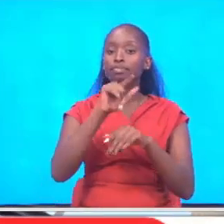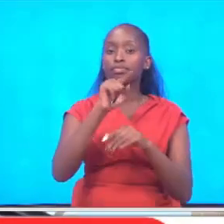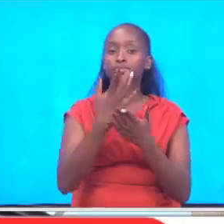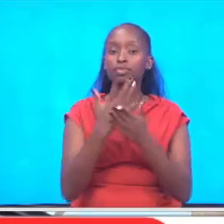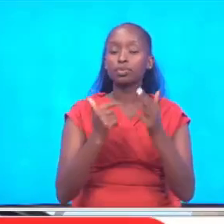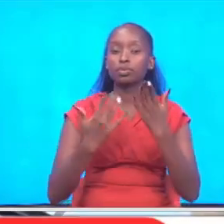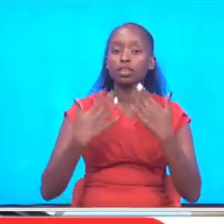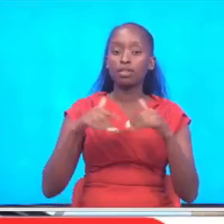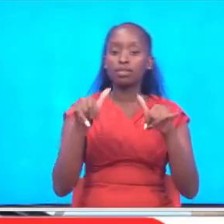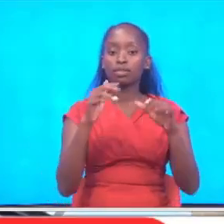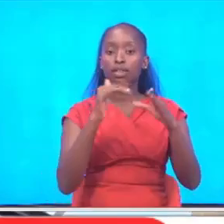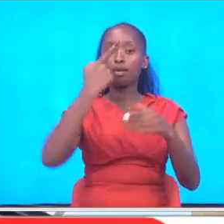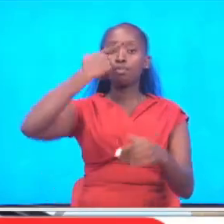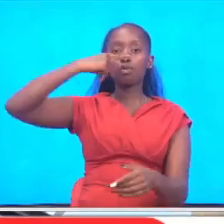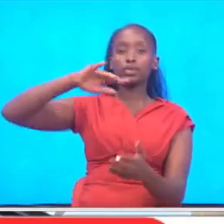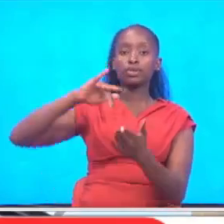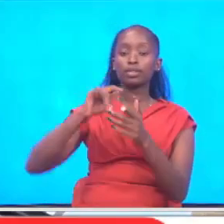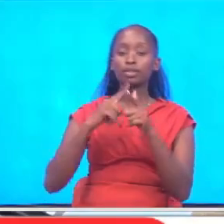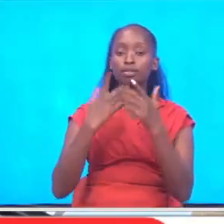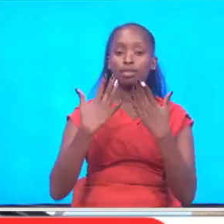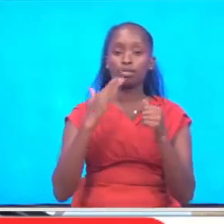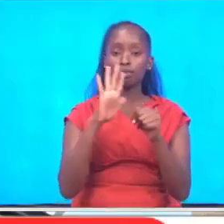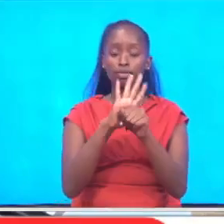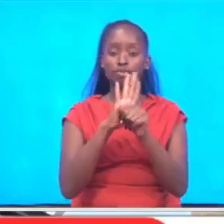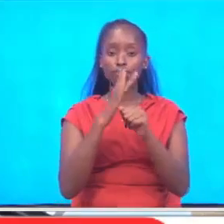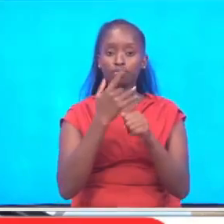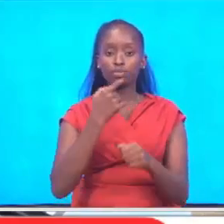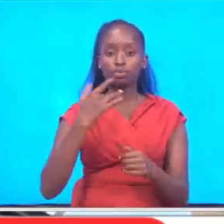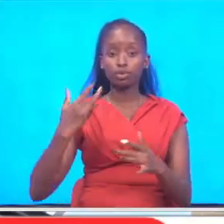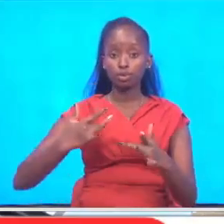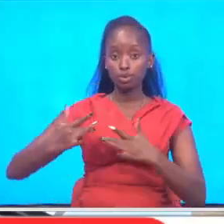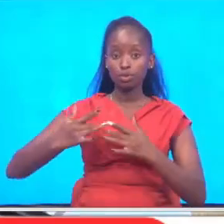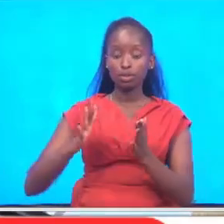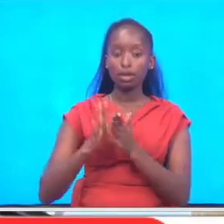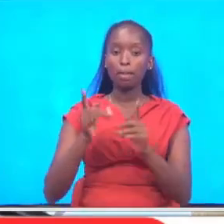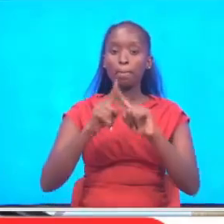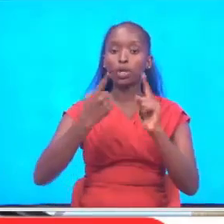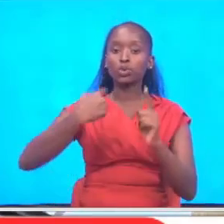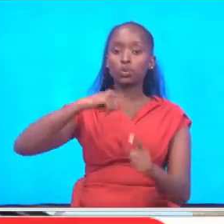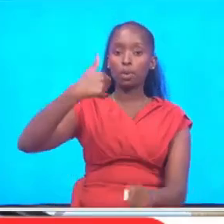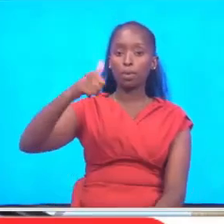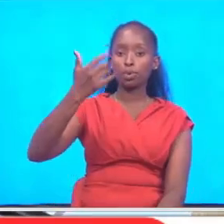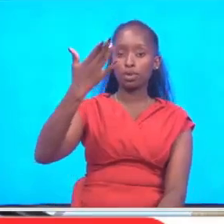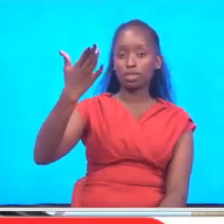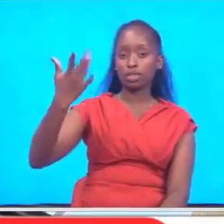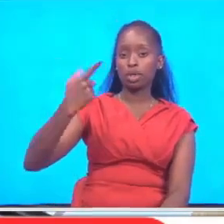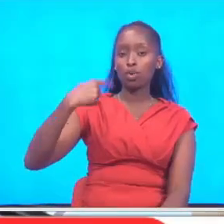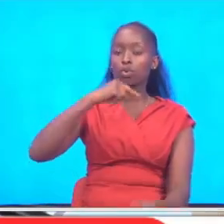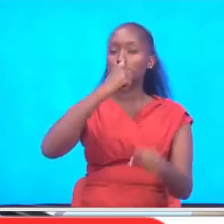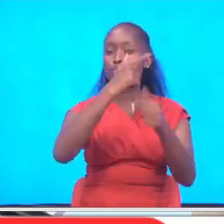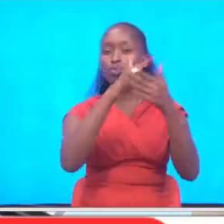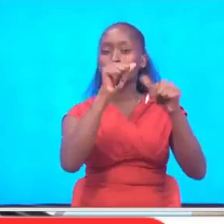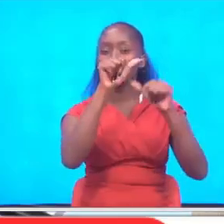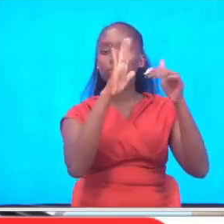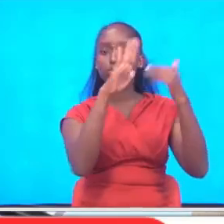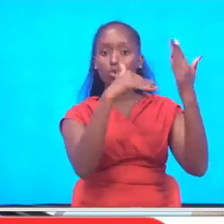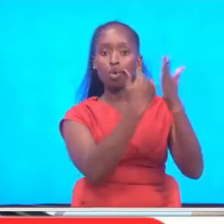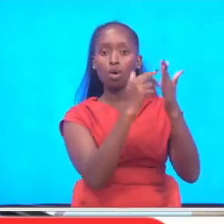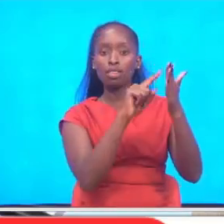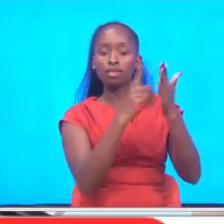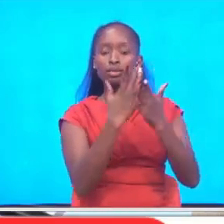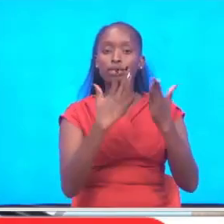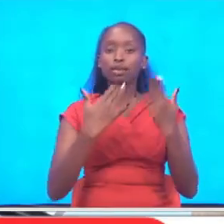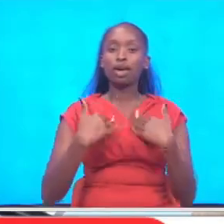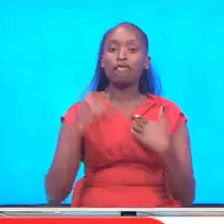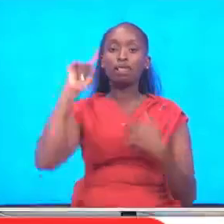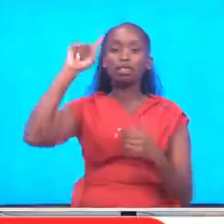policy, they were matters of concern, we are still there. What do we do in terms of rethinking